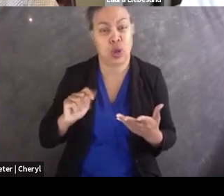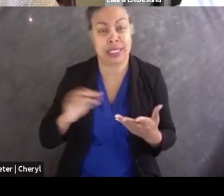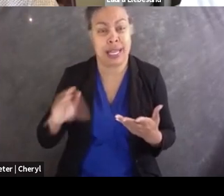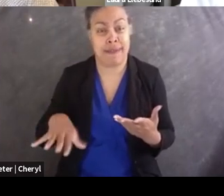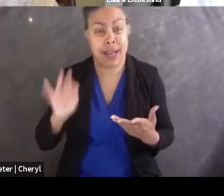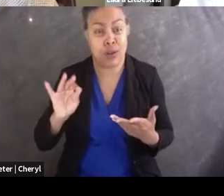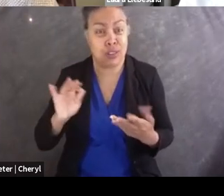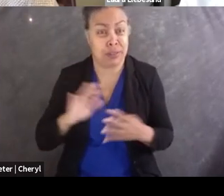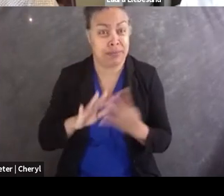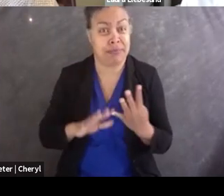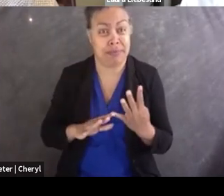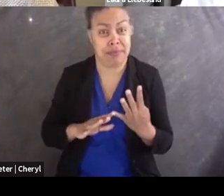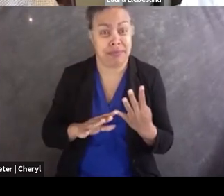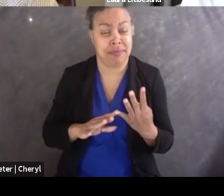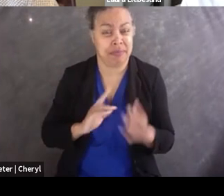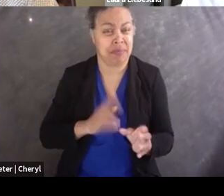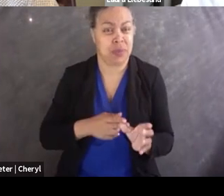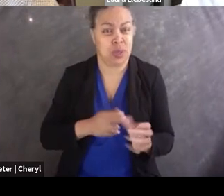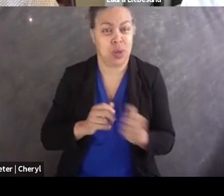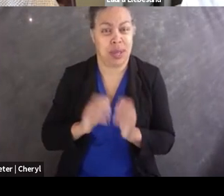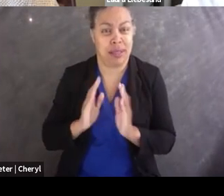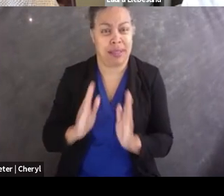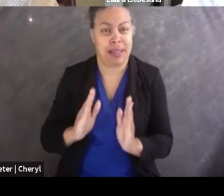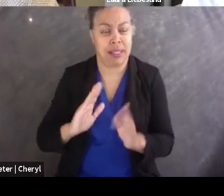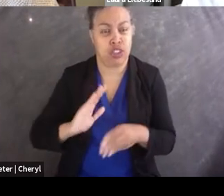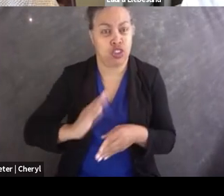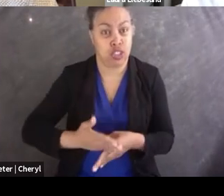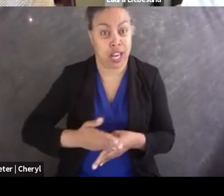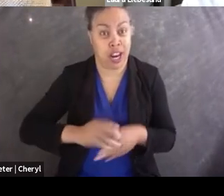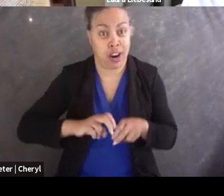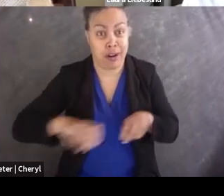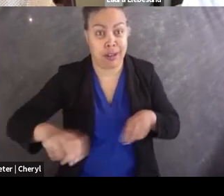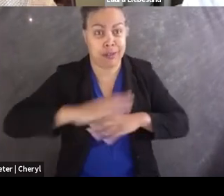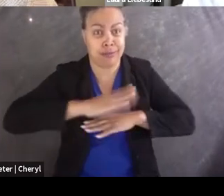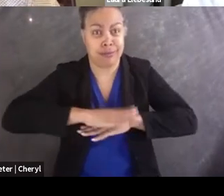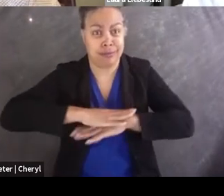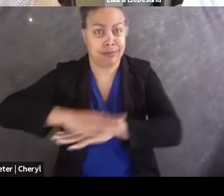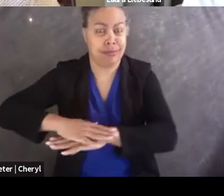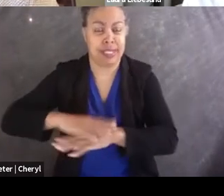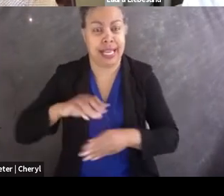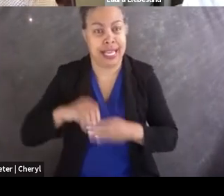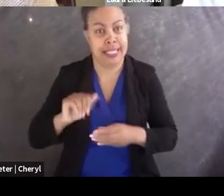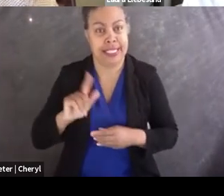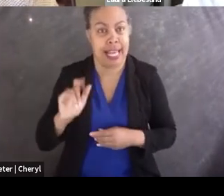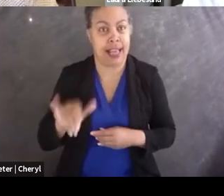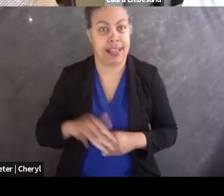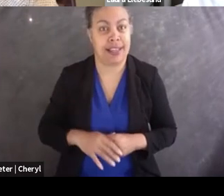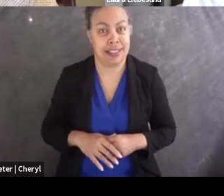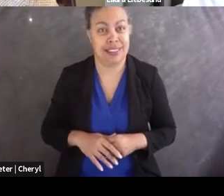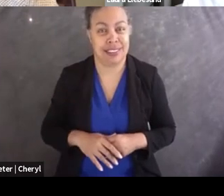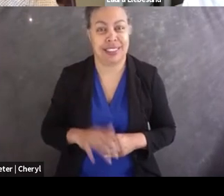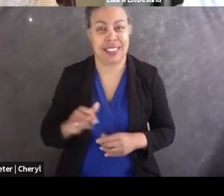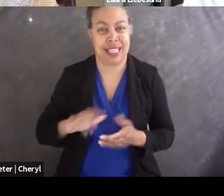participating in that use of shared space in the alley, which has